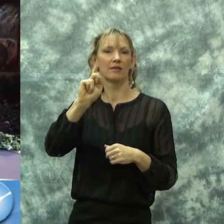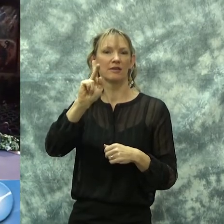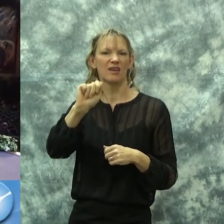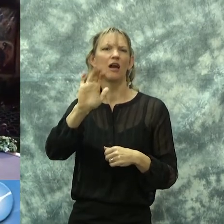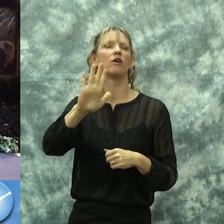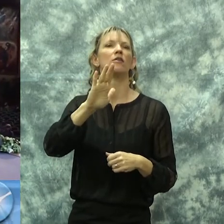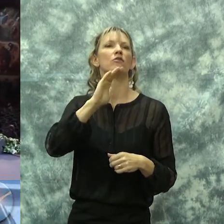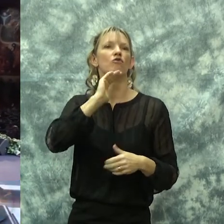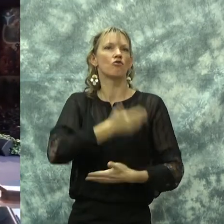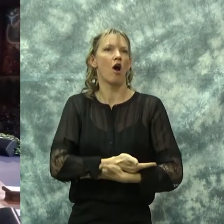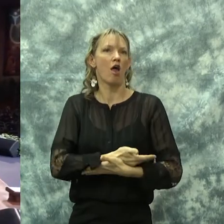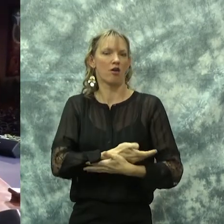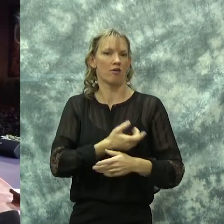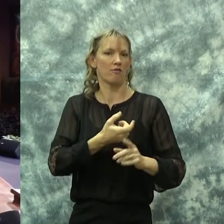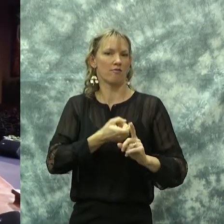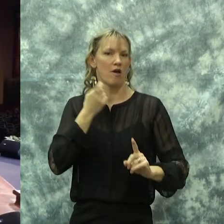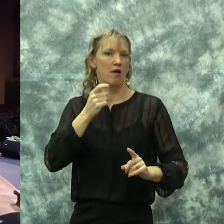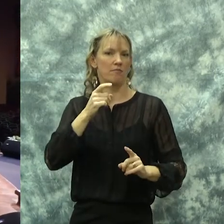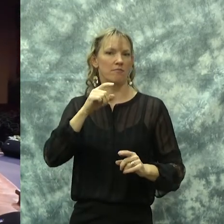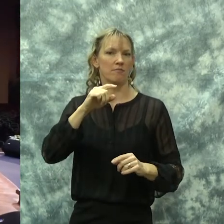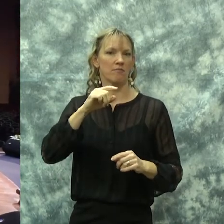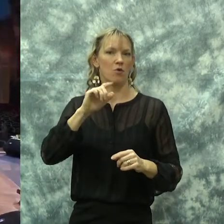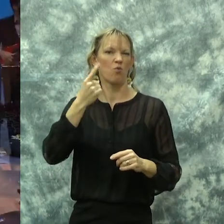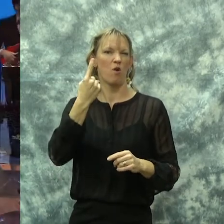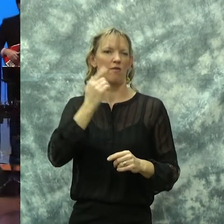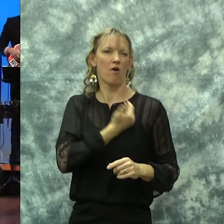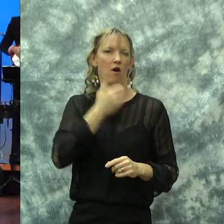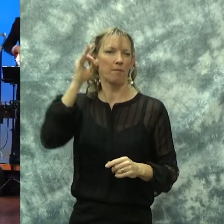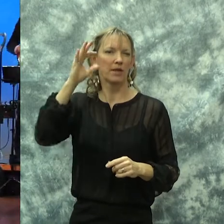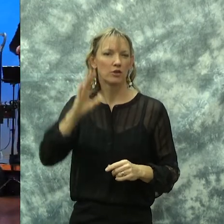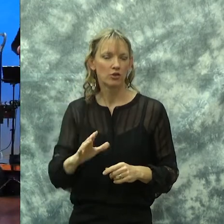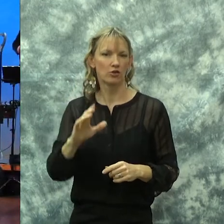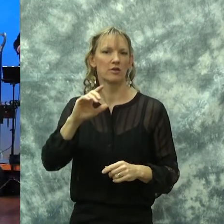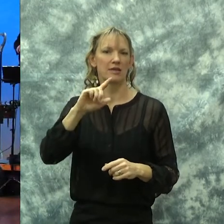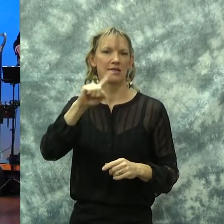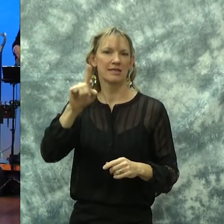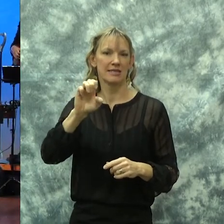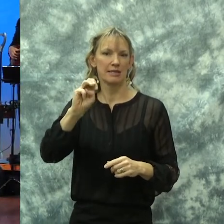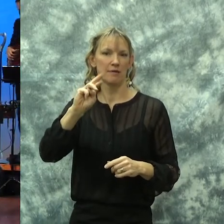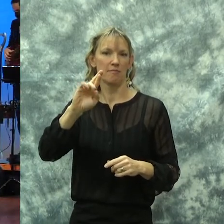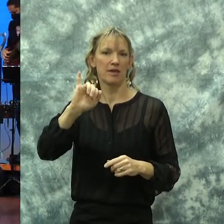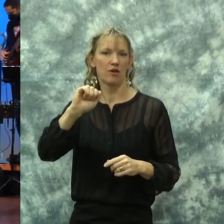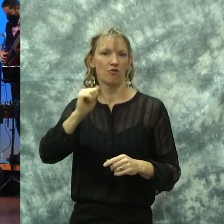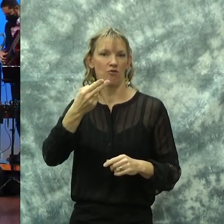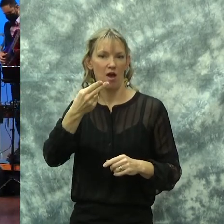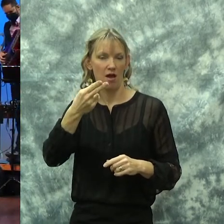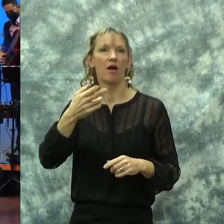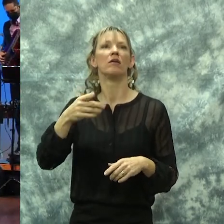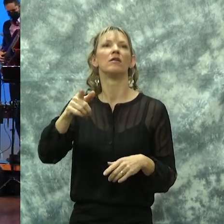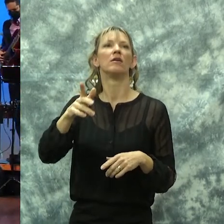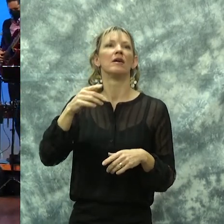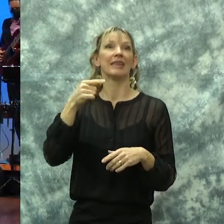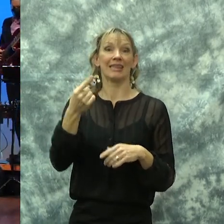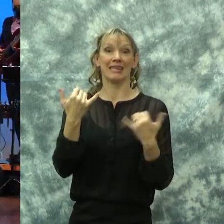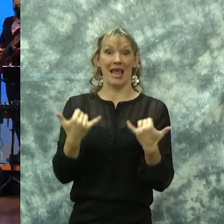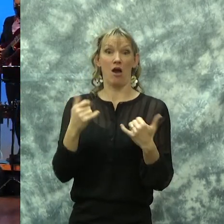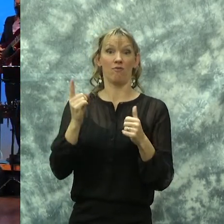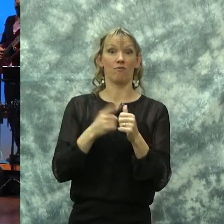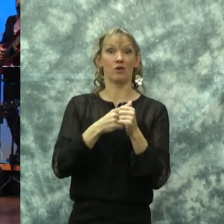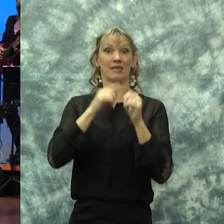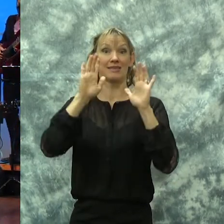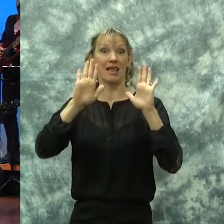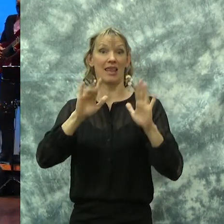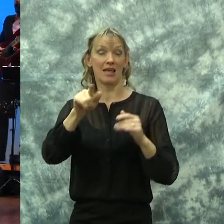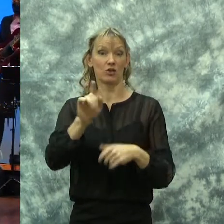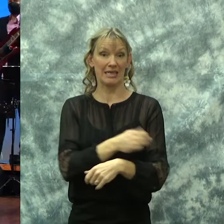our ministers, Zamira Jasworska, and Maddie has sung here before on a Wednesday. This is the first Sunday, and we're so happy to have